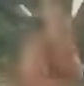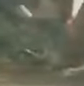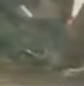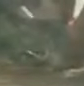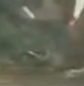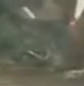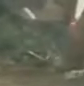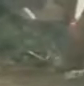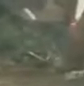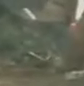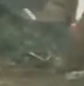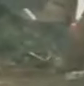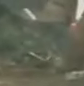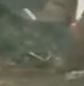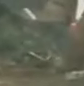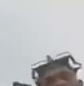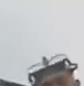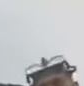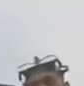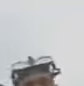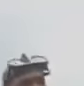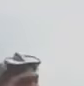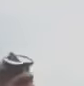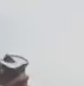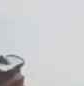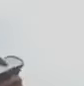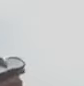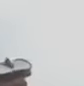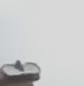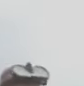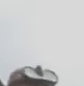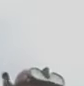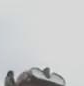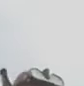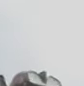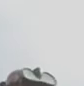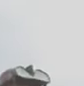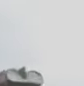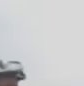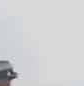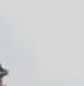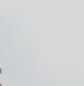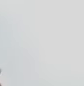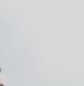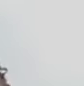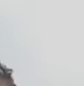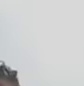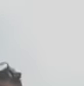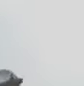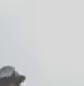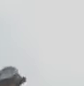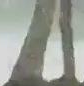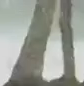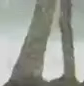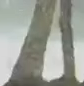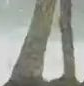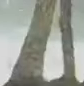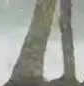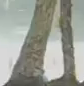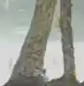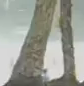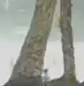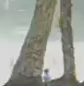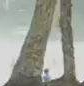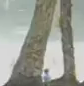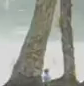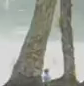Where you hustling now up to? This is the beach. You're supposed to be relaxing. Well, I'm going to get some bacon shark. Oh, all right. Yeah, me and my boy, yeah. Just remember, it's